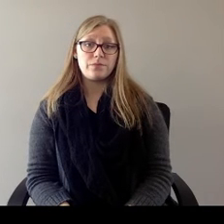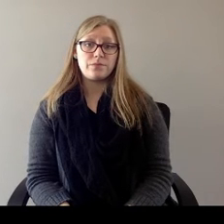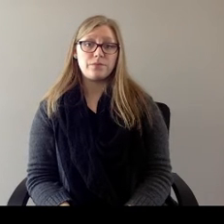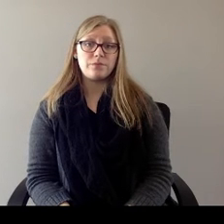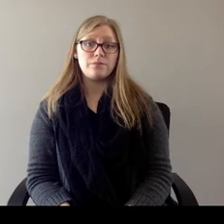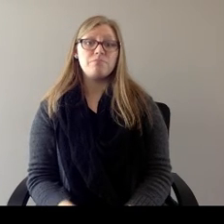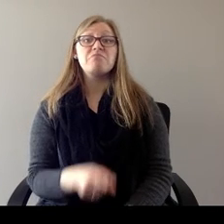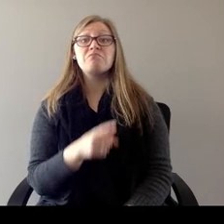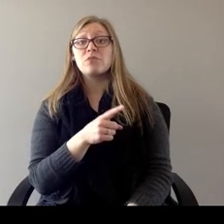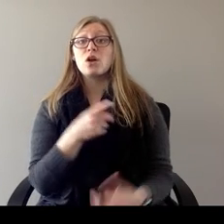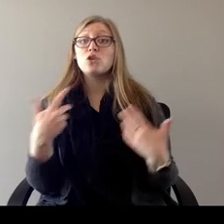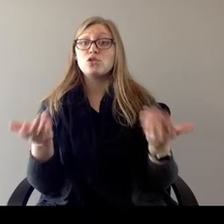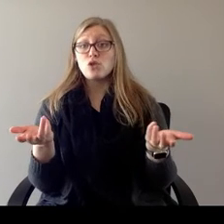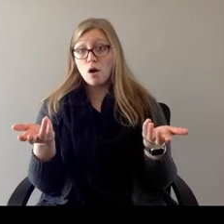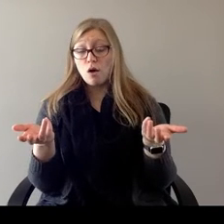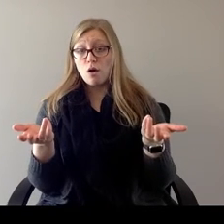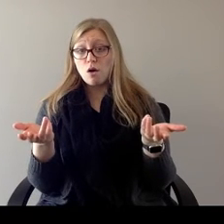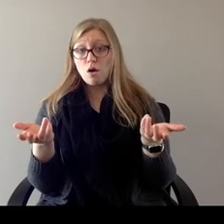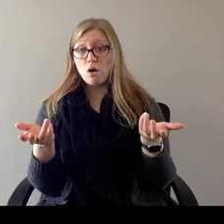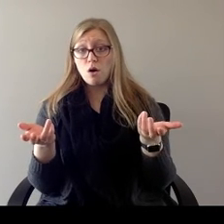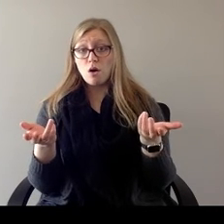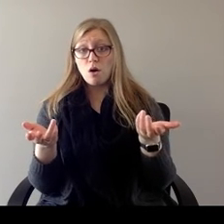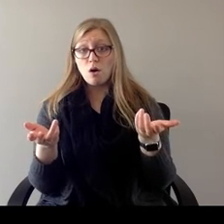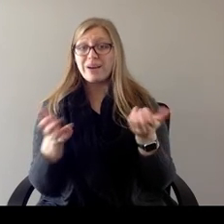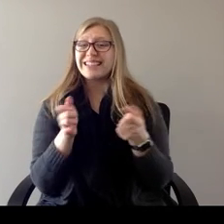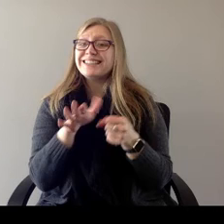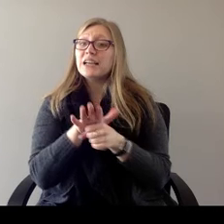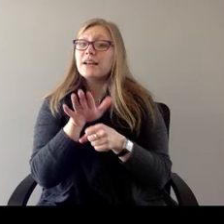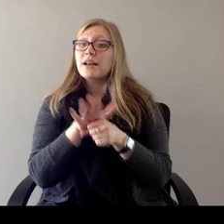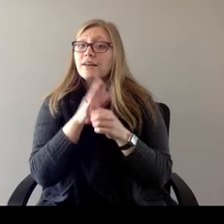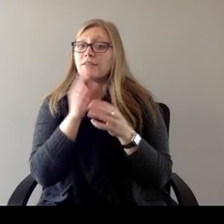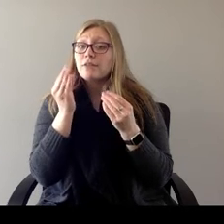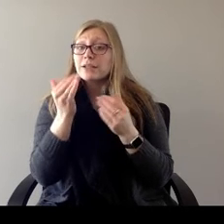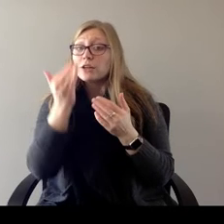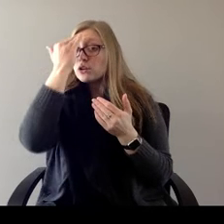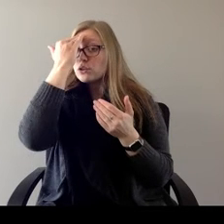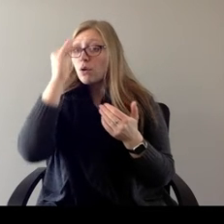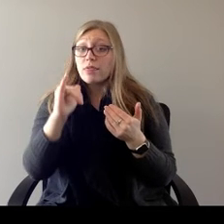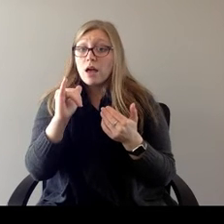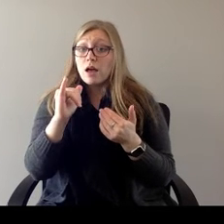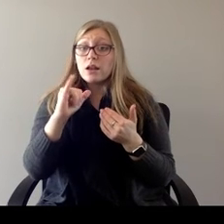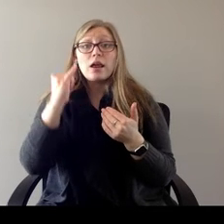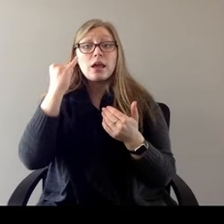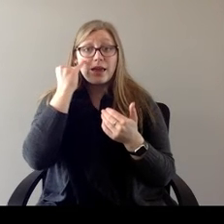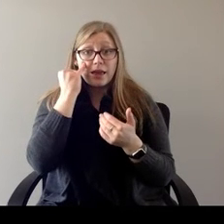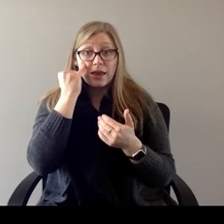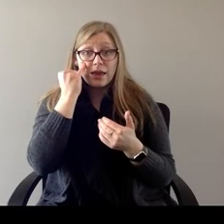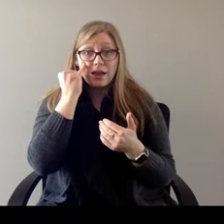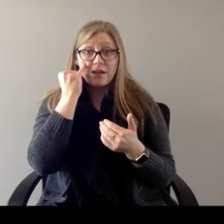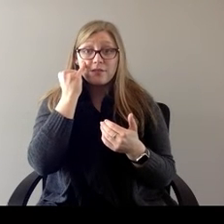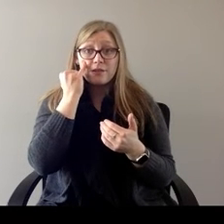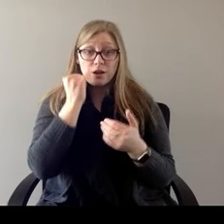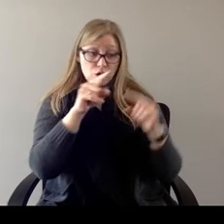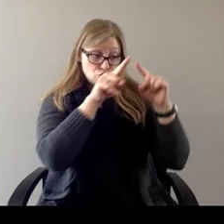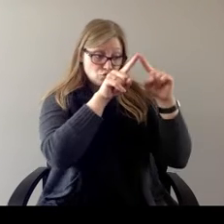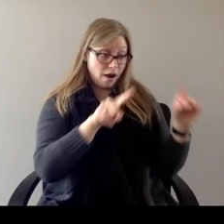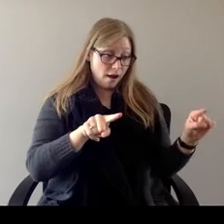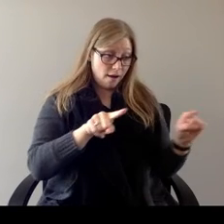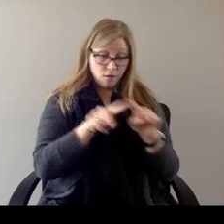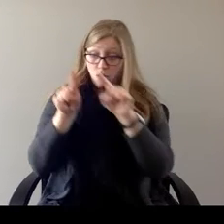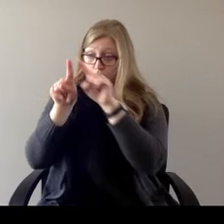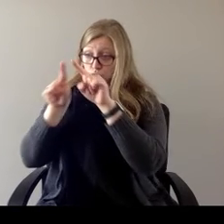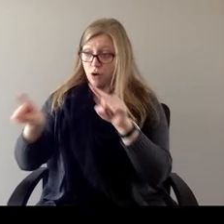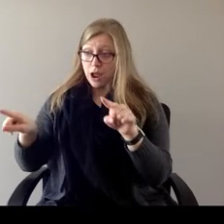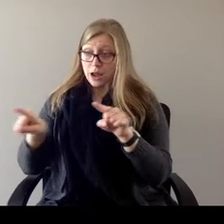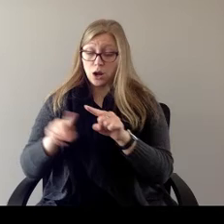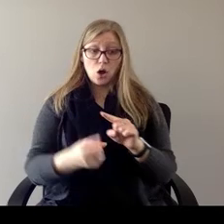So it turns out that it's sufficient information to know that two sides of one triangle are congruent to two